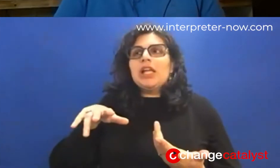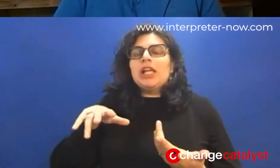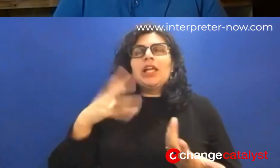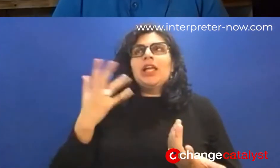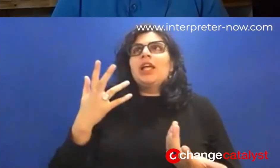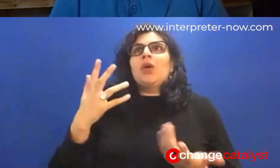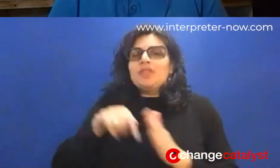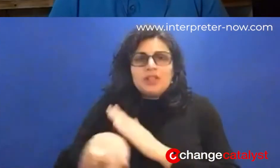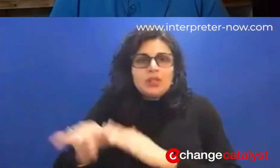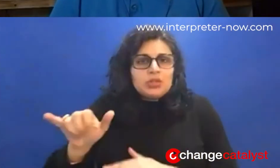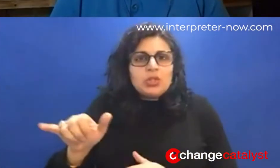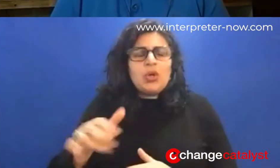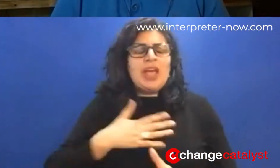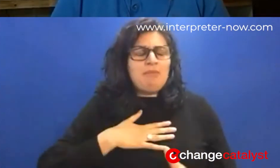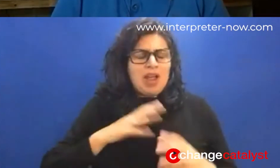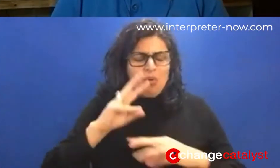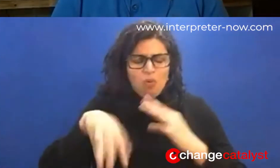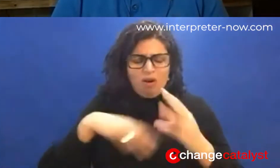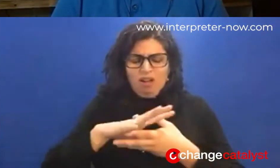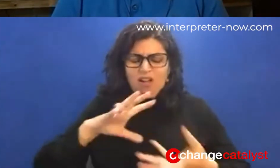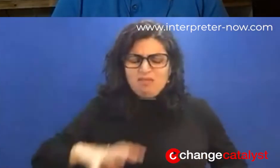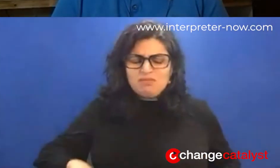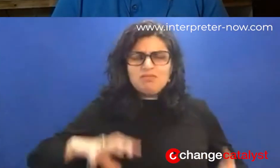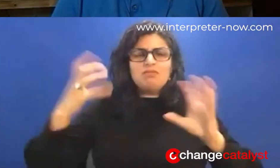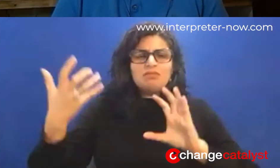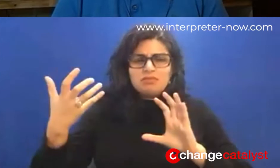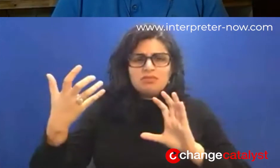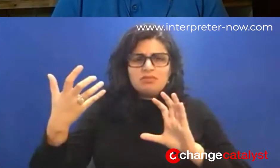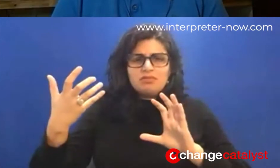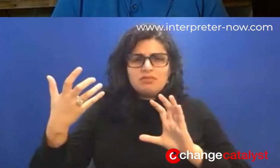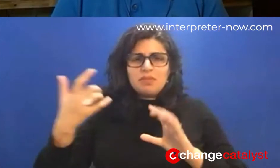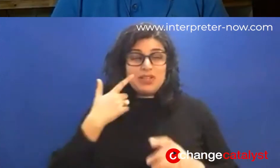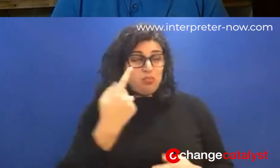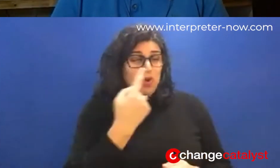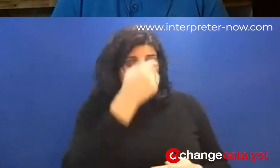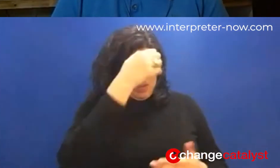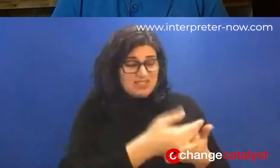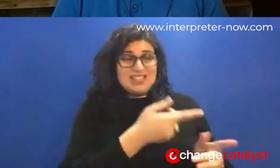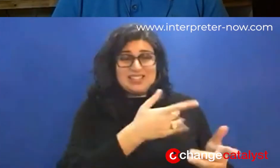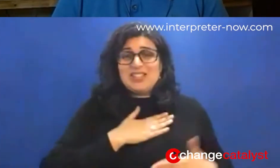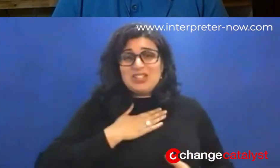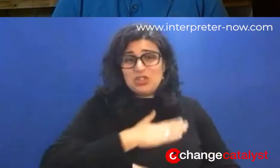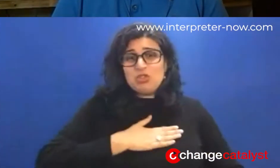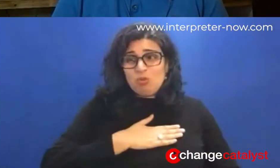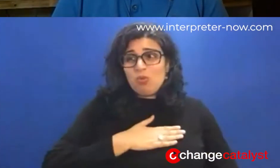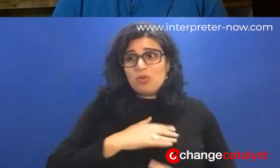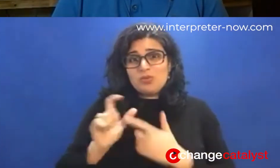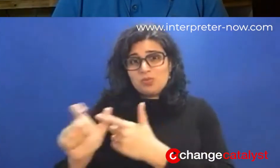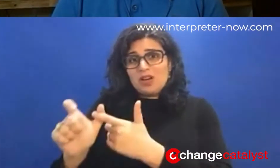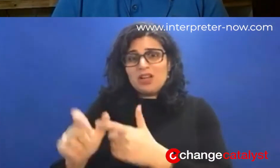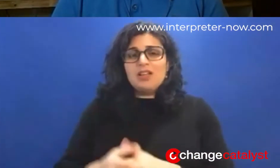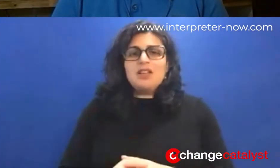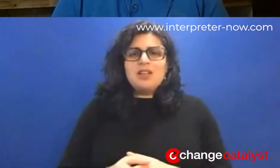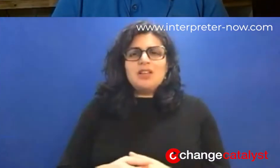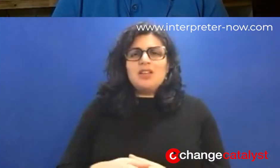way, because when I saw these things through this lens as a mom, I had